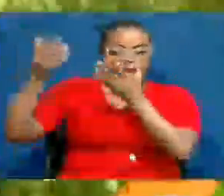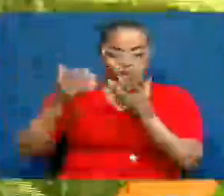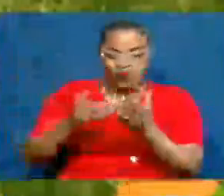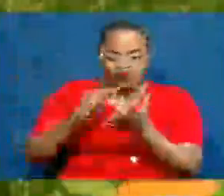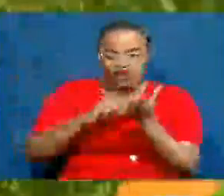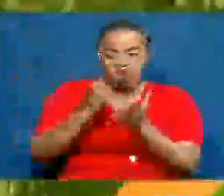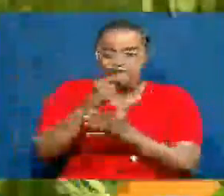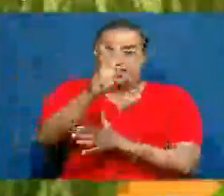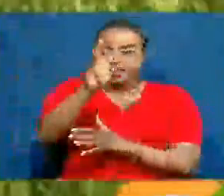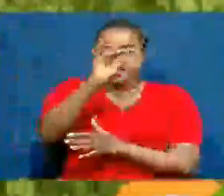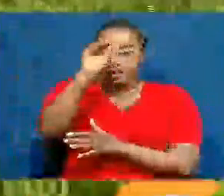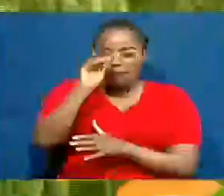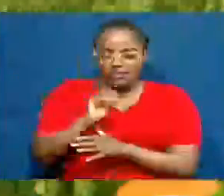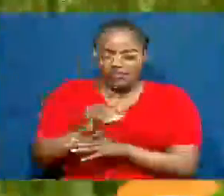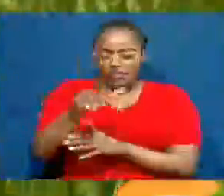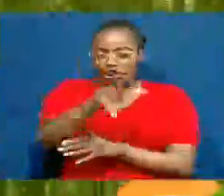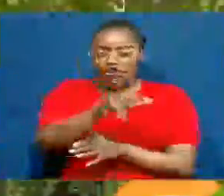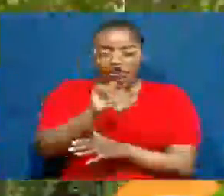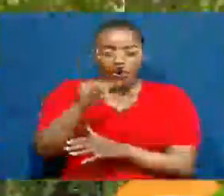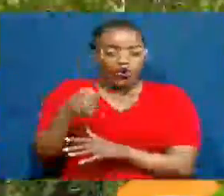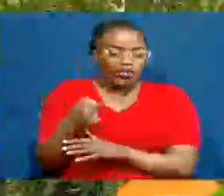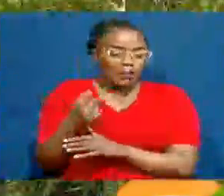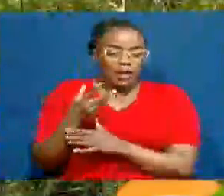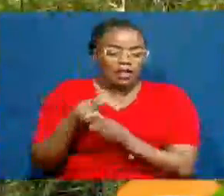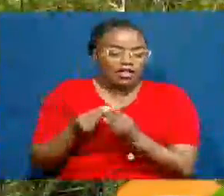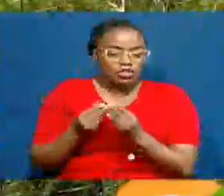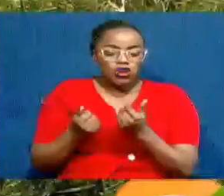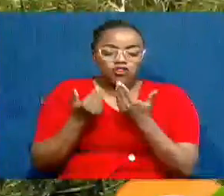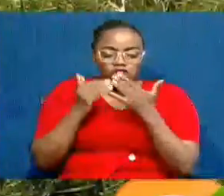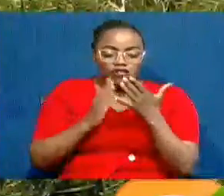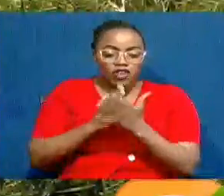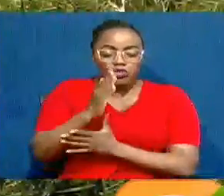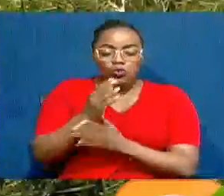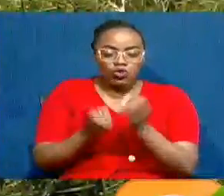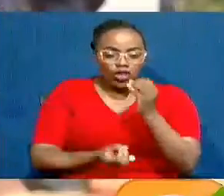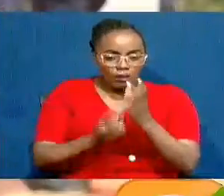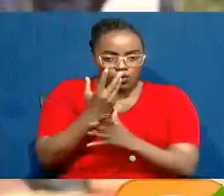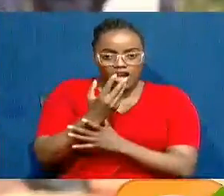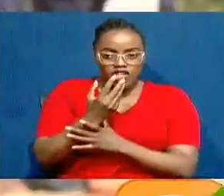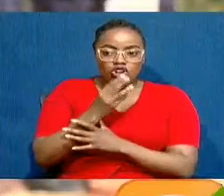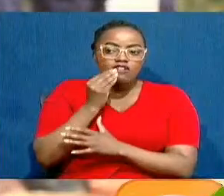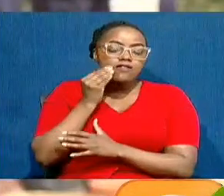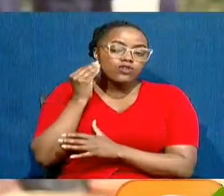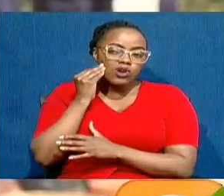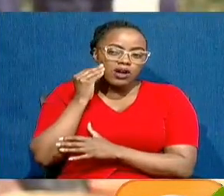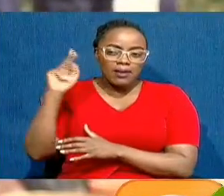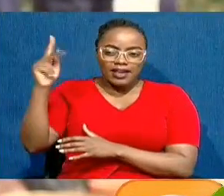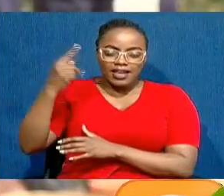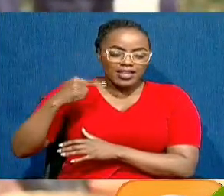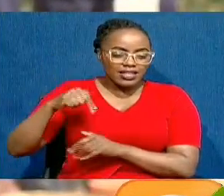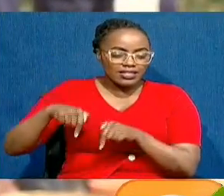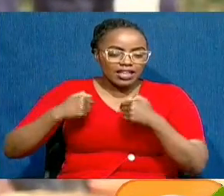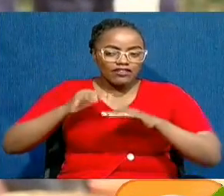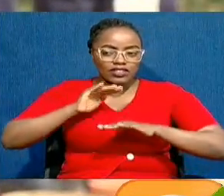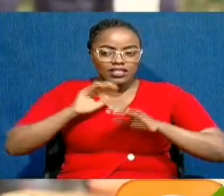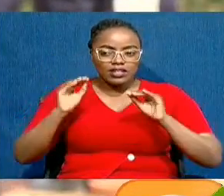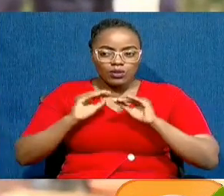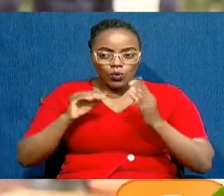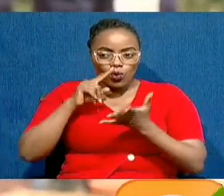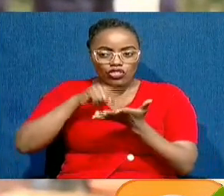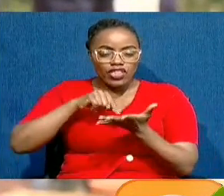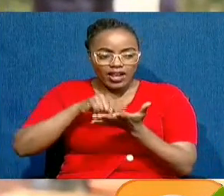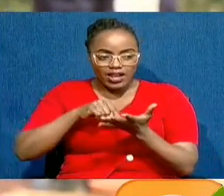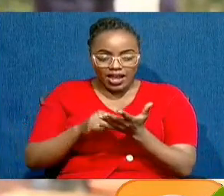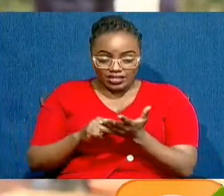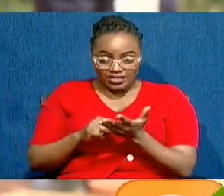about 20% of local demand met through domestic production. For Kenya, we are not self-sufficient in rice.